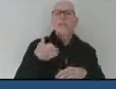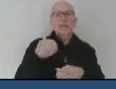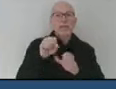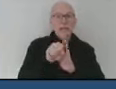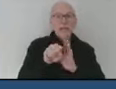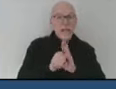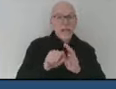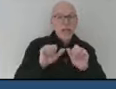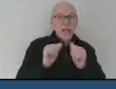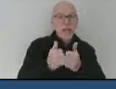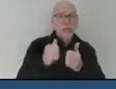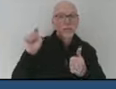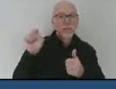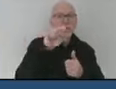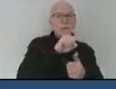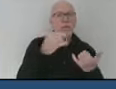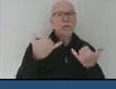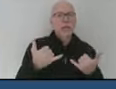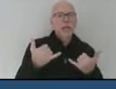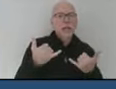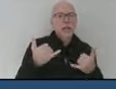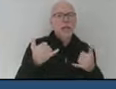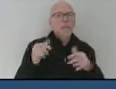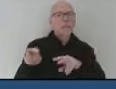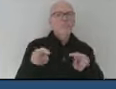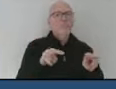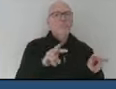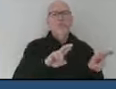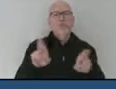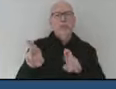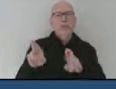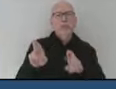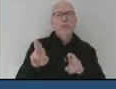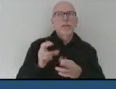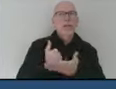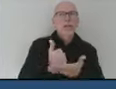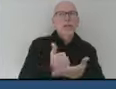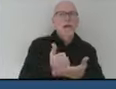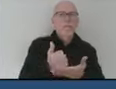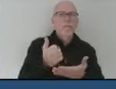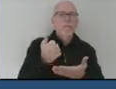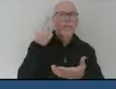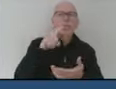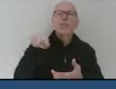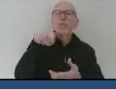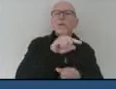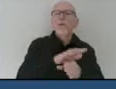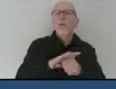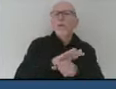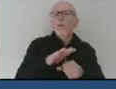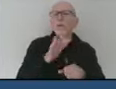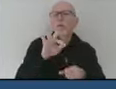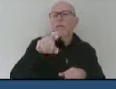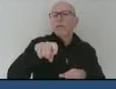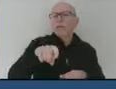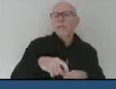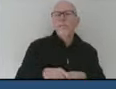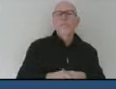are postured and ready and are helping on that local front. Yesterday,